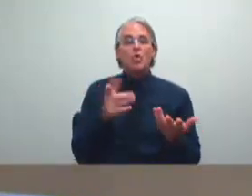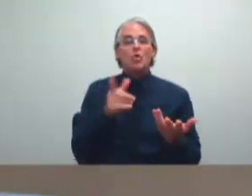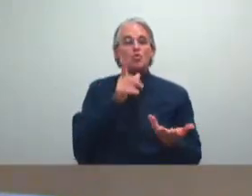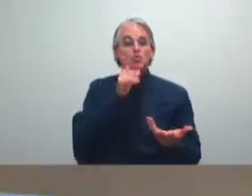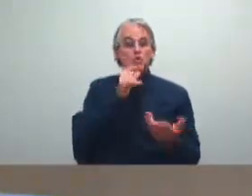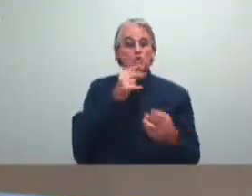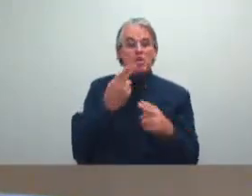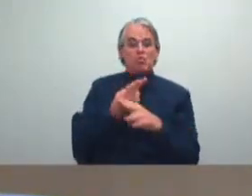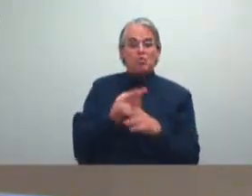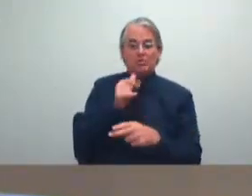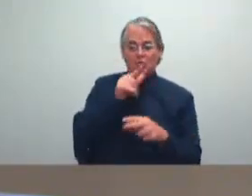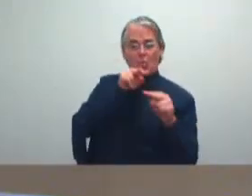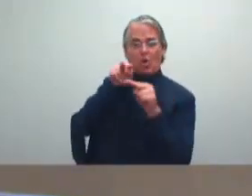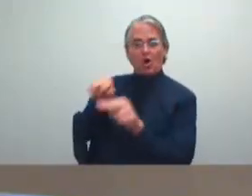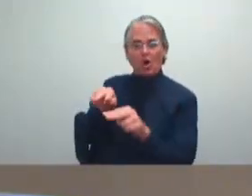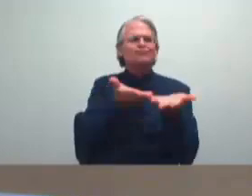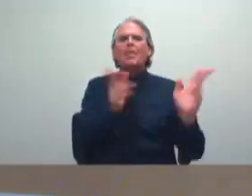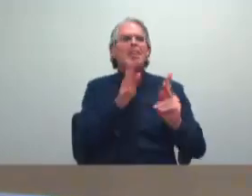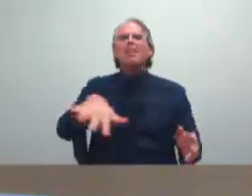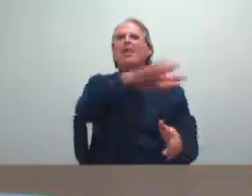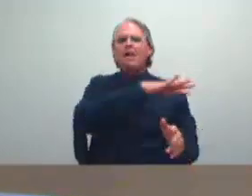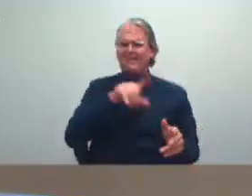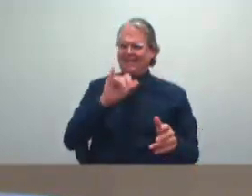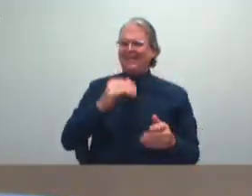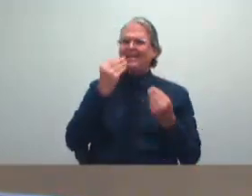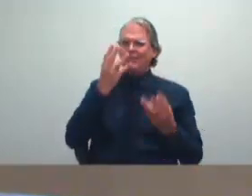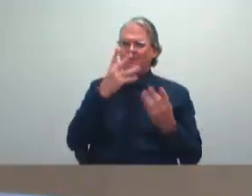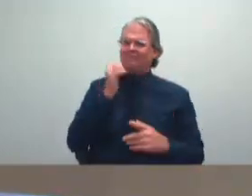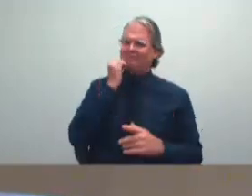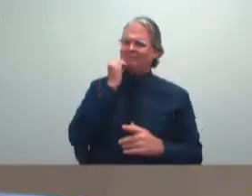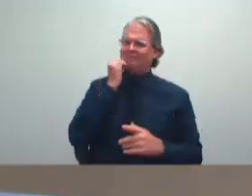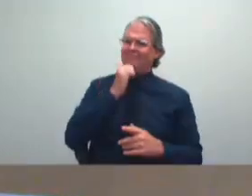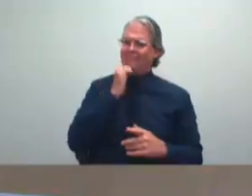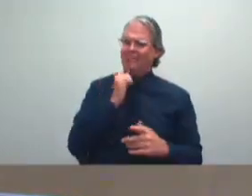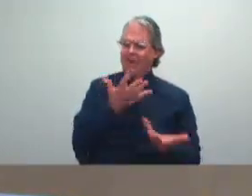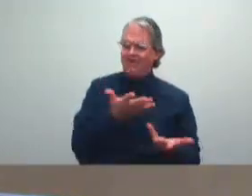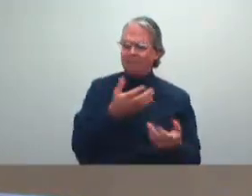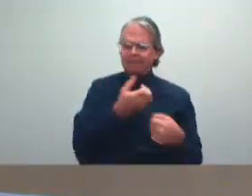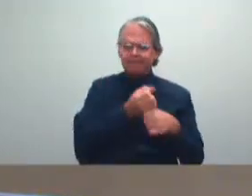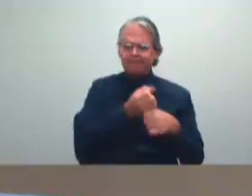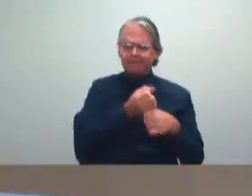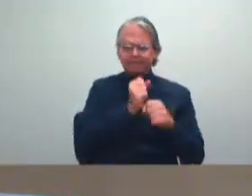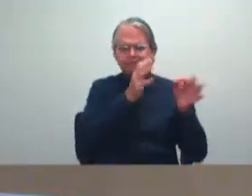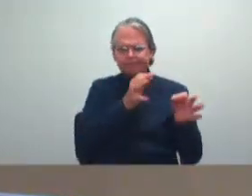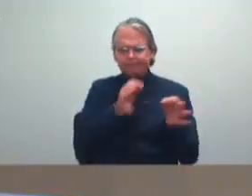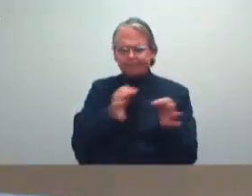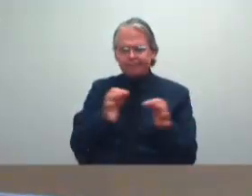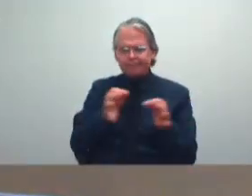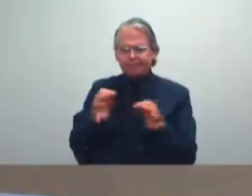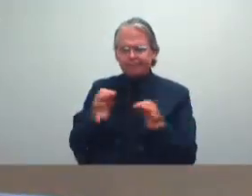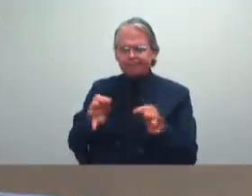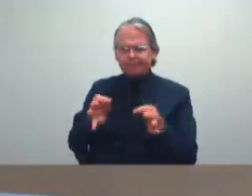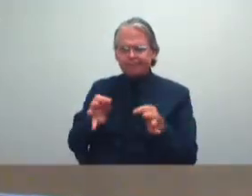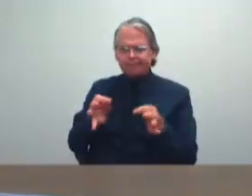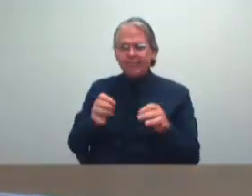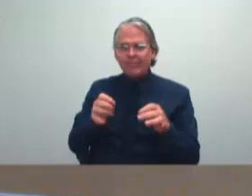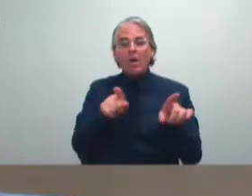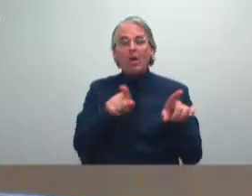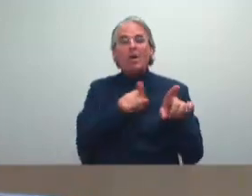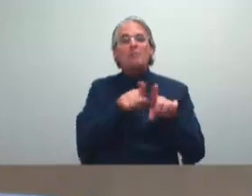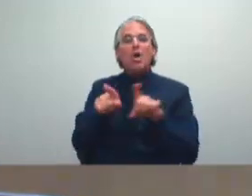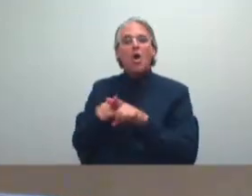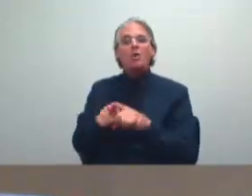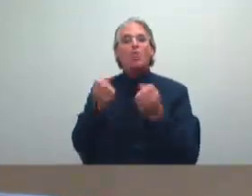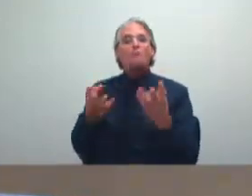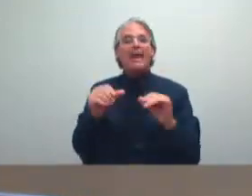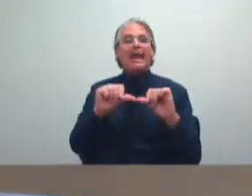daily life. But many agencies and organizations are also hopefully going to look to this data set and say, how does this inform our